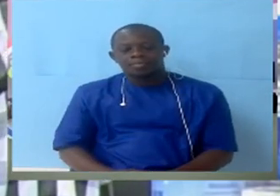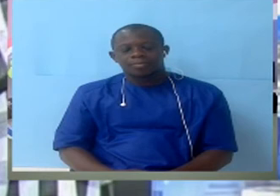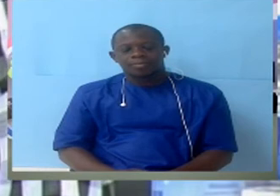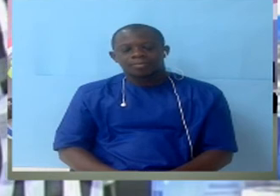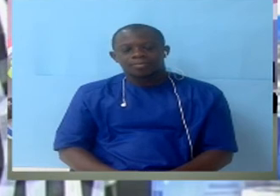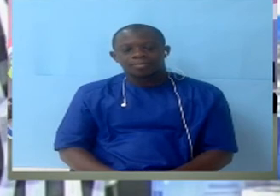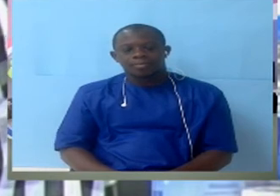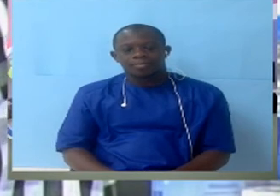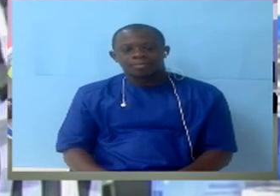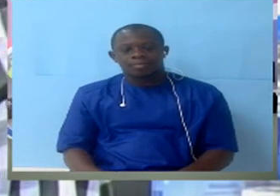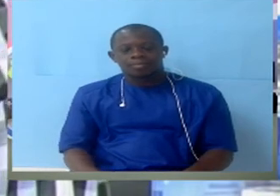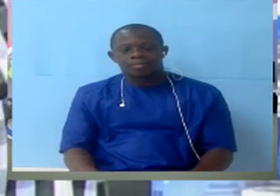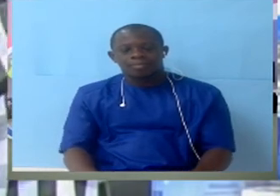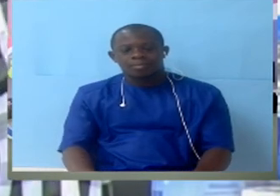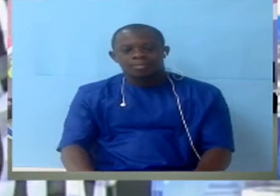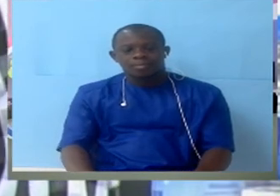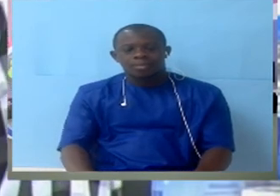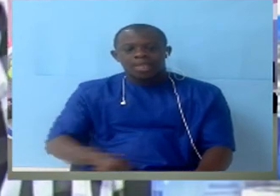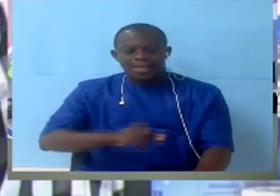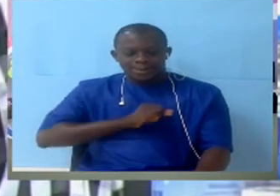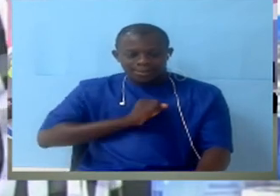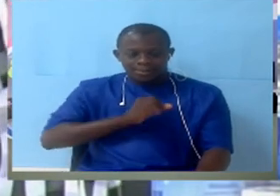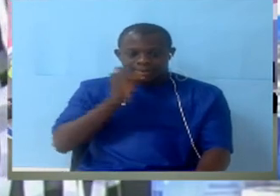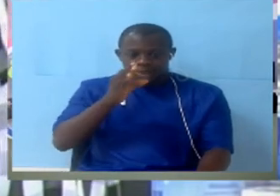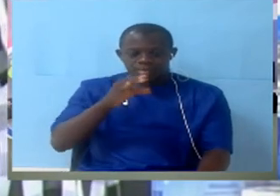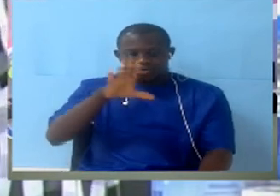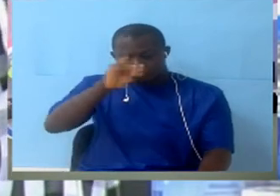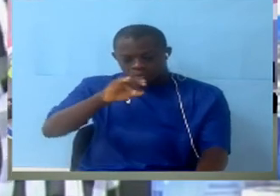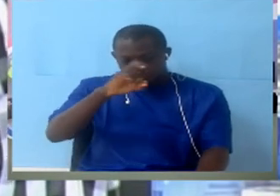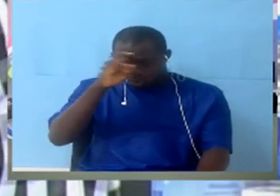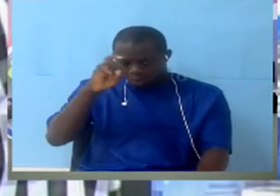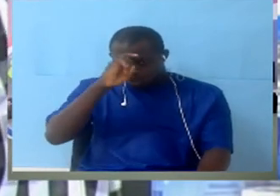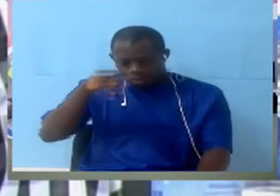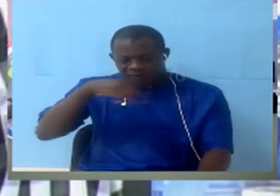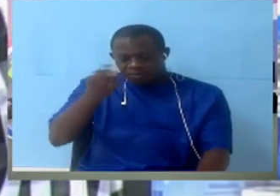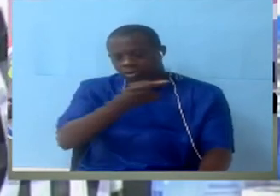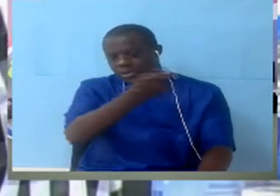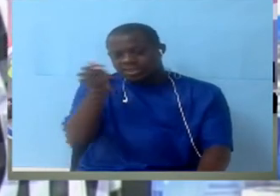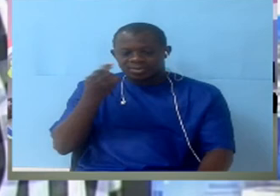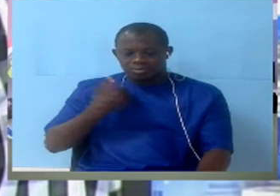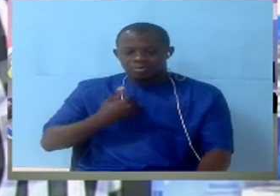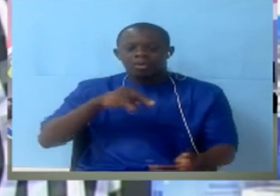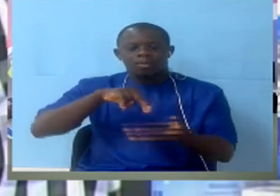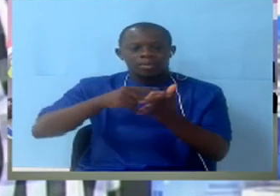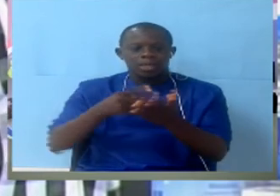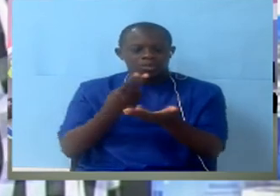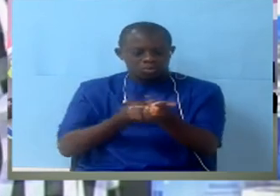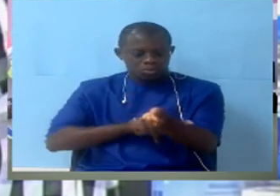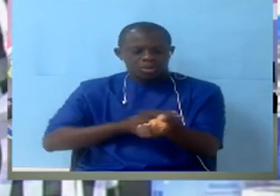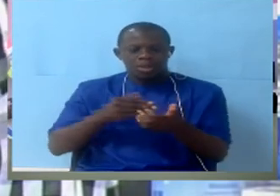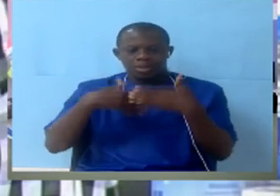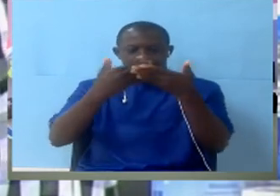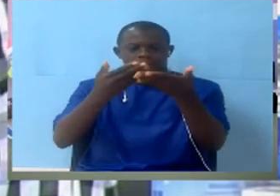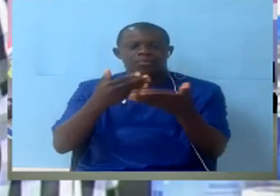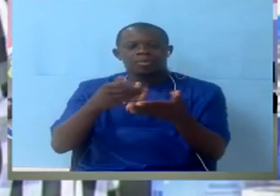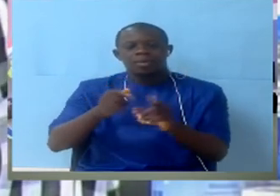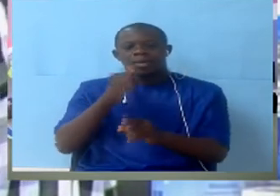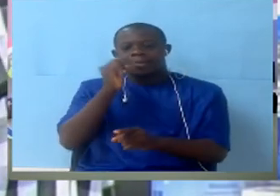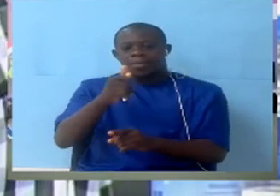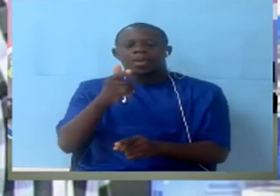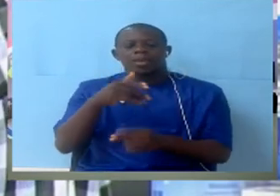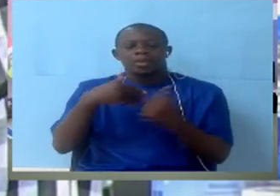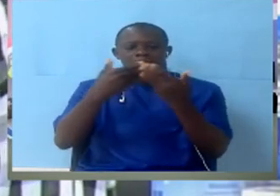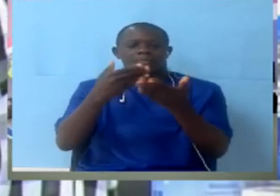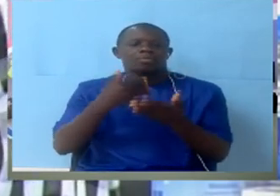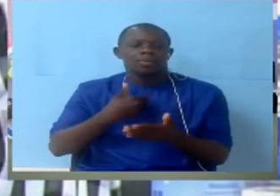ngai document ke yezu nu saji ni nala. He said I did a job for them and these are the ship that they gave me because management aman